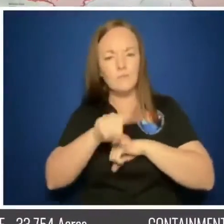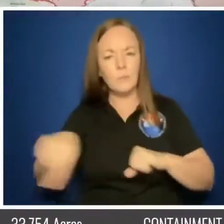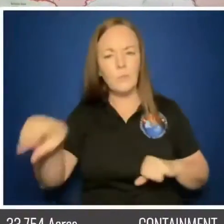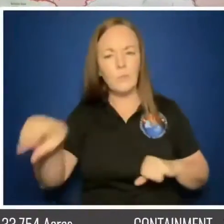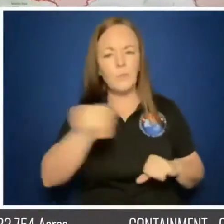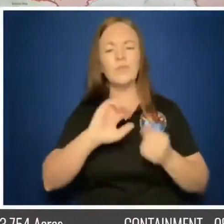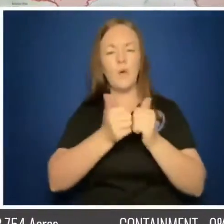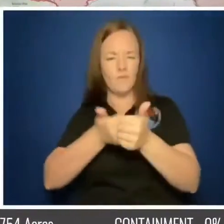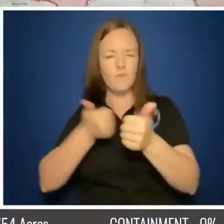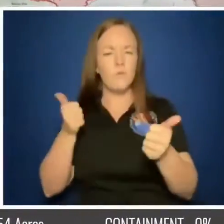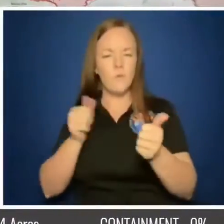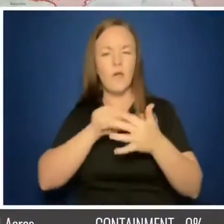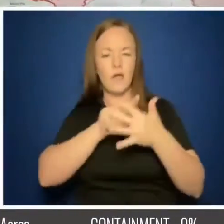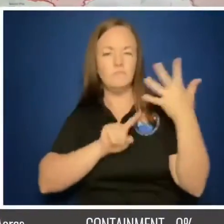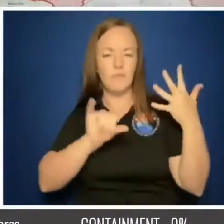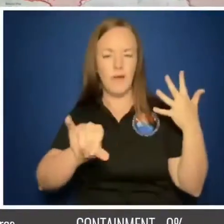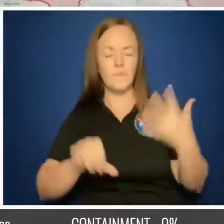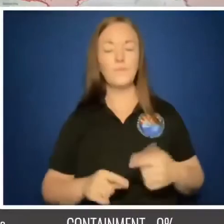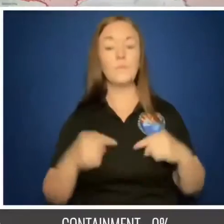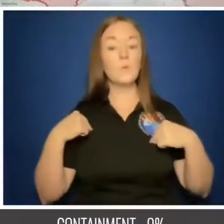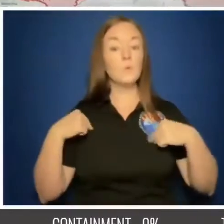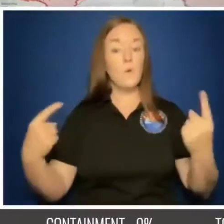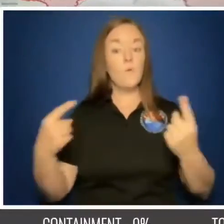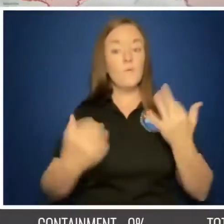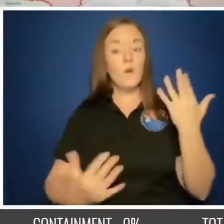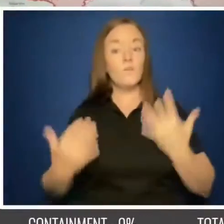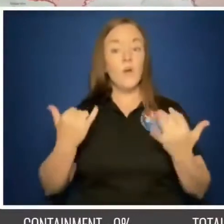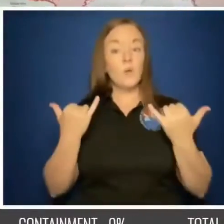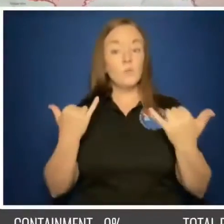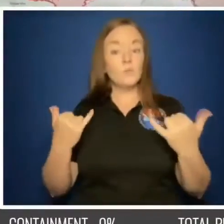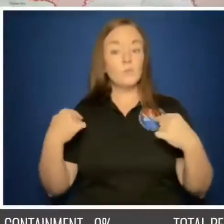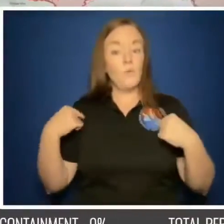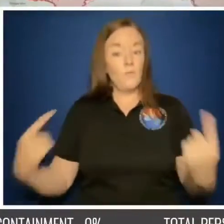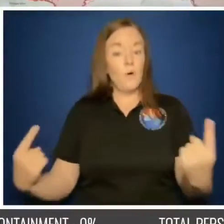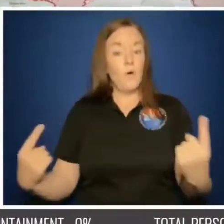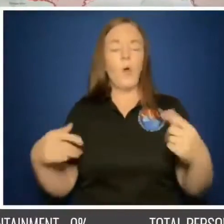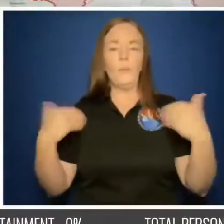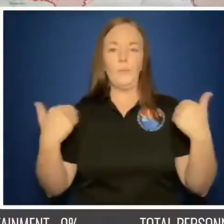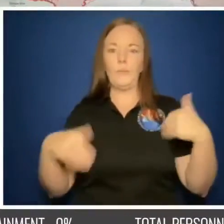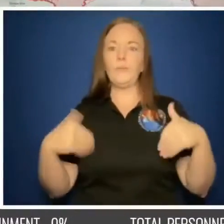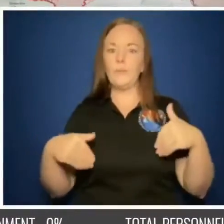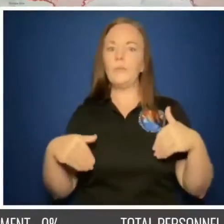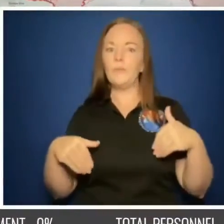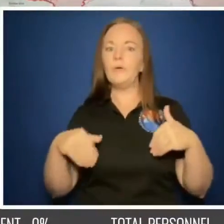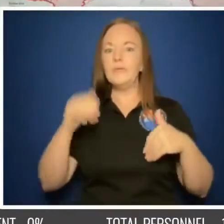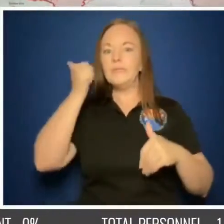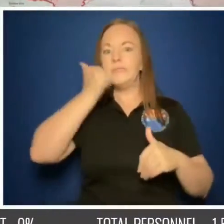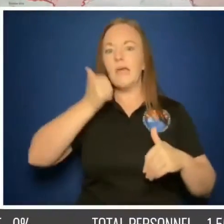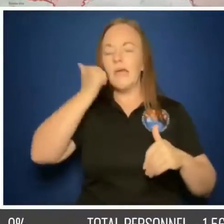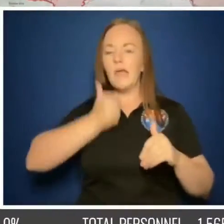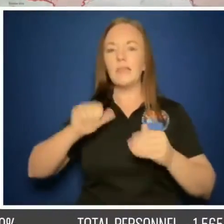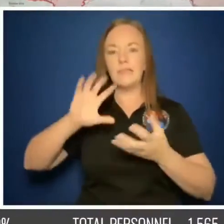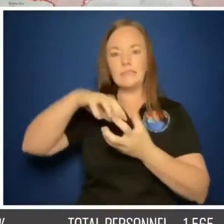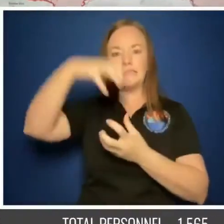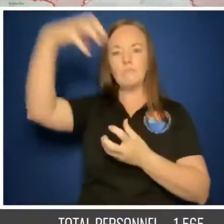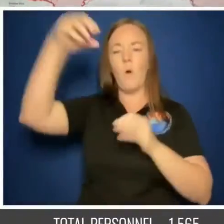we've had some pretty crazy large emission numbers for our daily emissions,